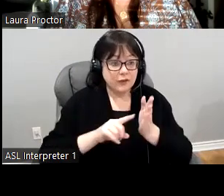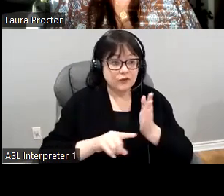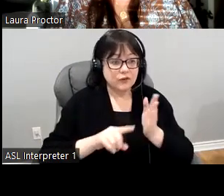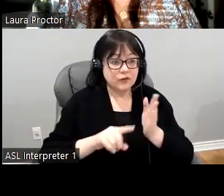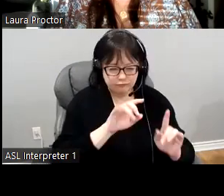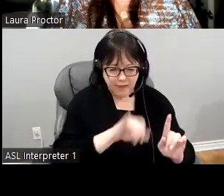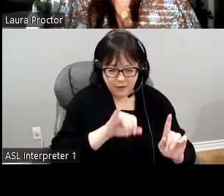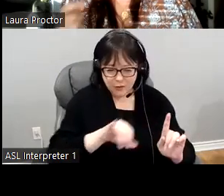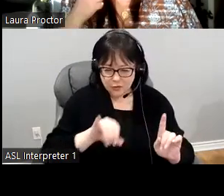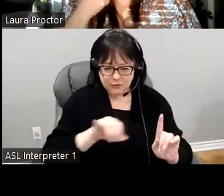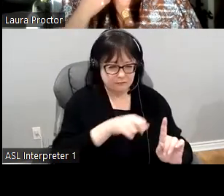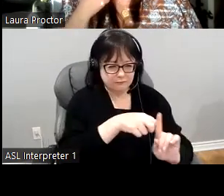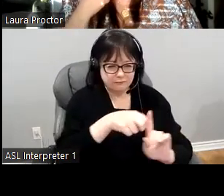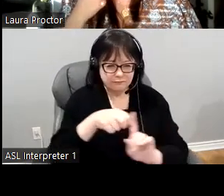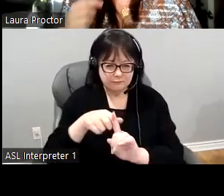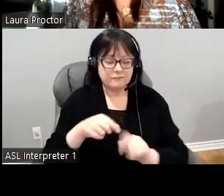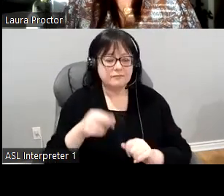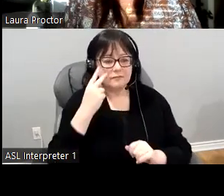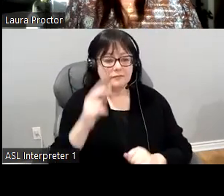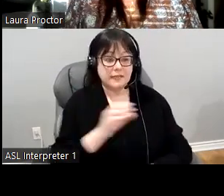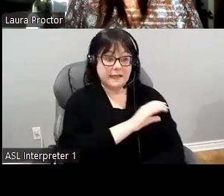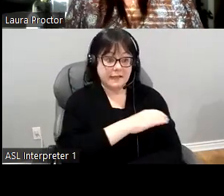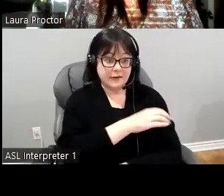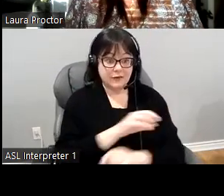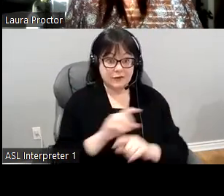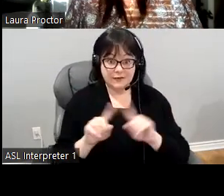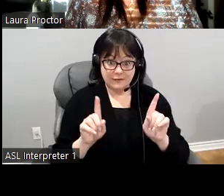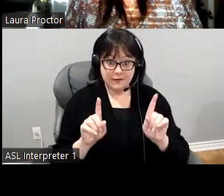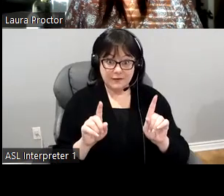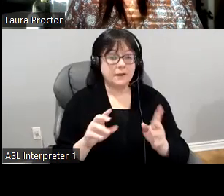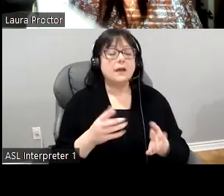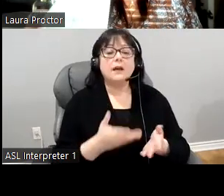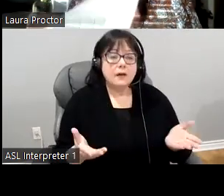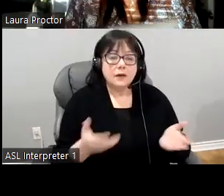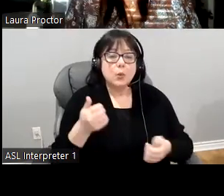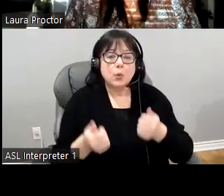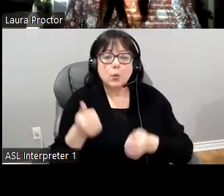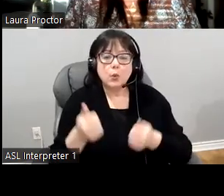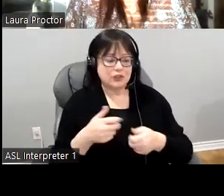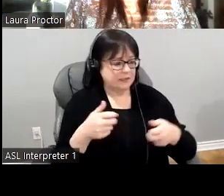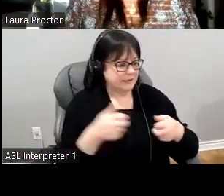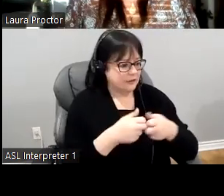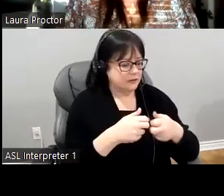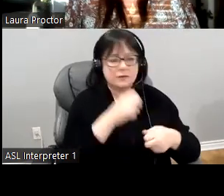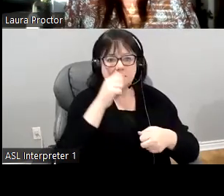clinically detectable differences between unintentional injuries and those from abuse.